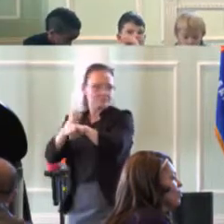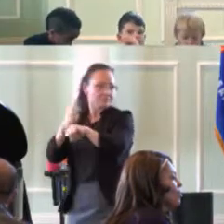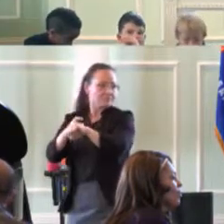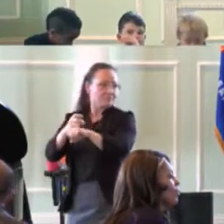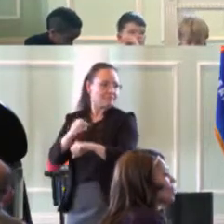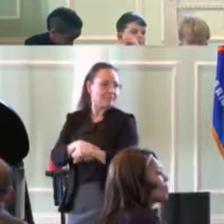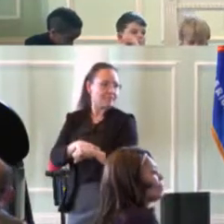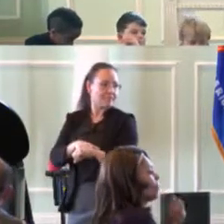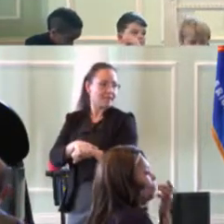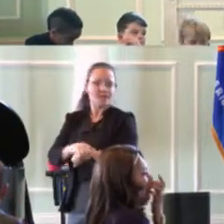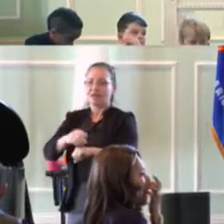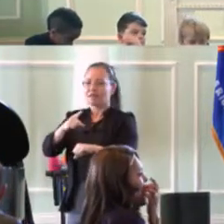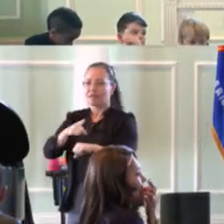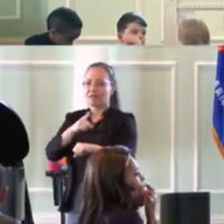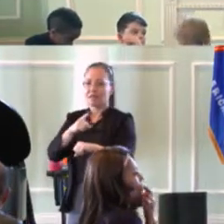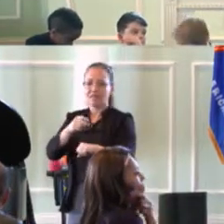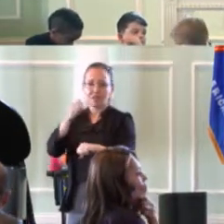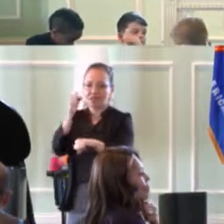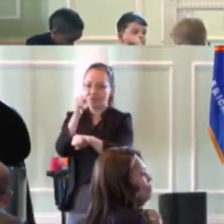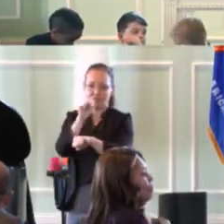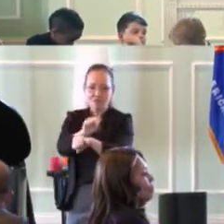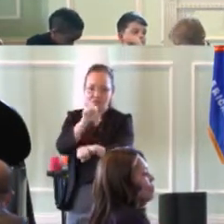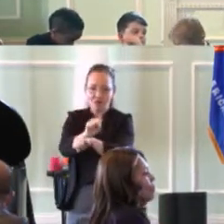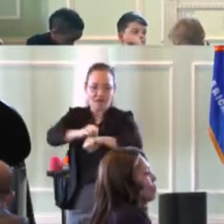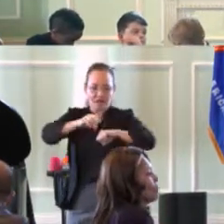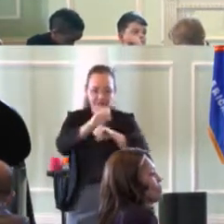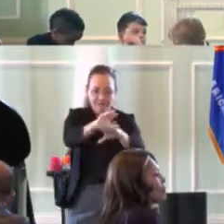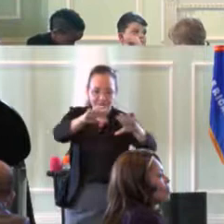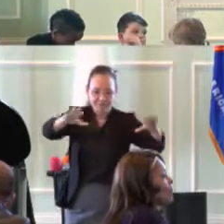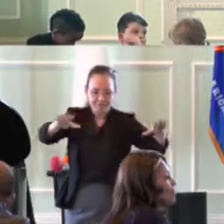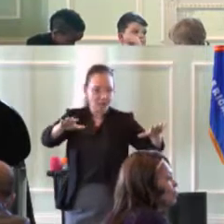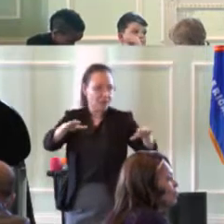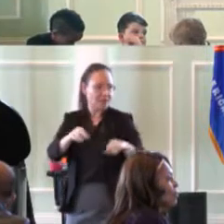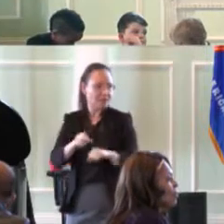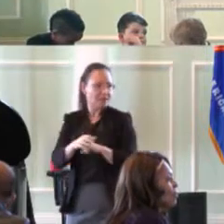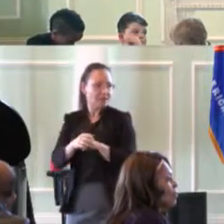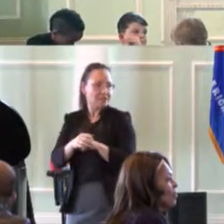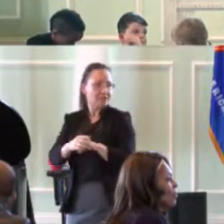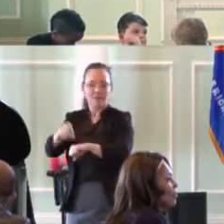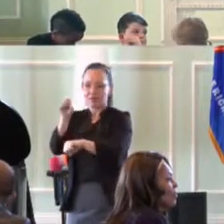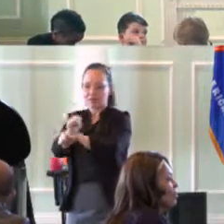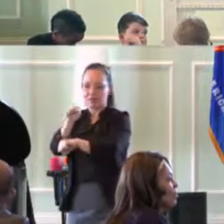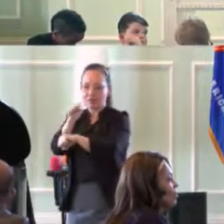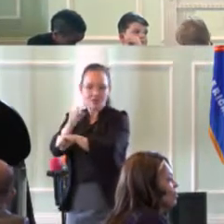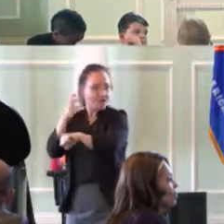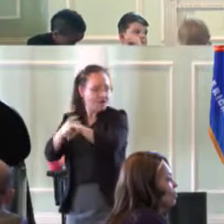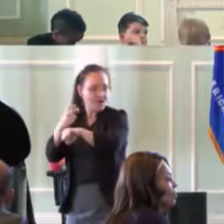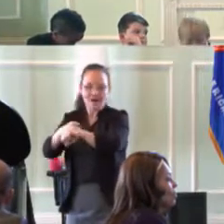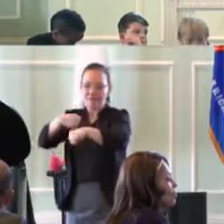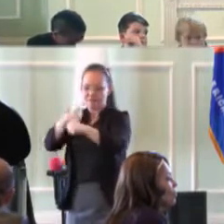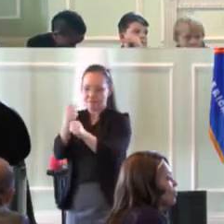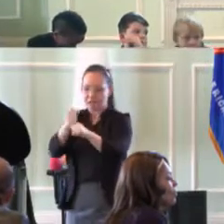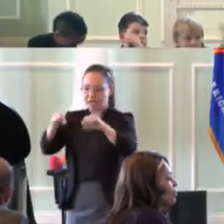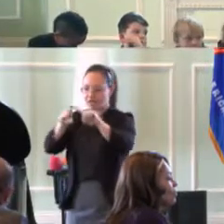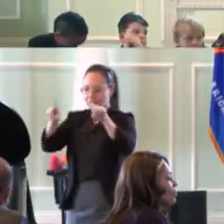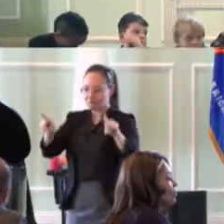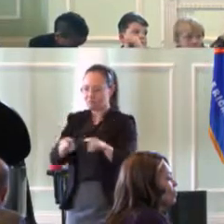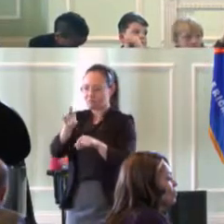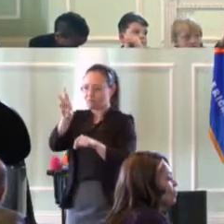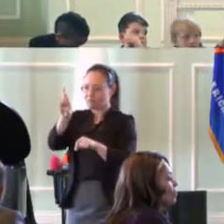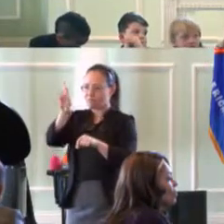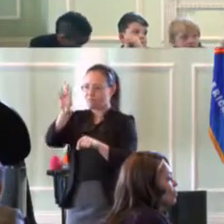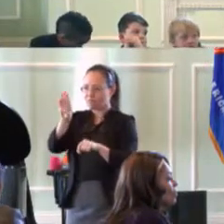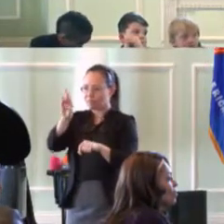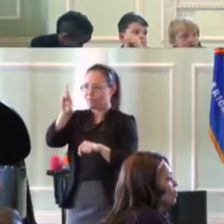They're going to work very hard in the fields. They're going to work very hard making bricks. And they're going to work